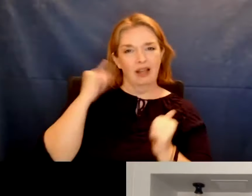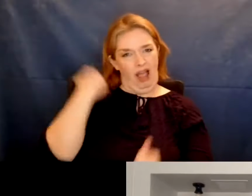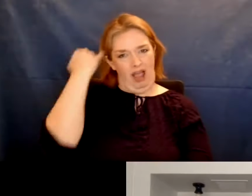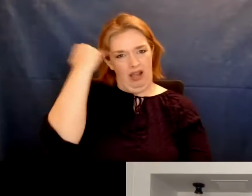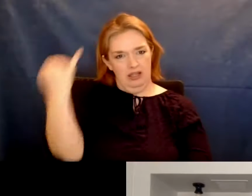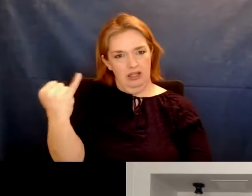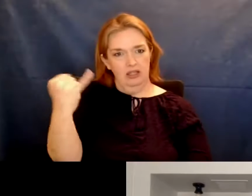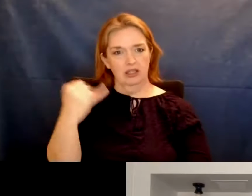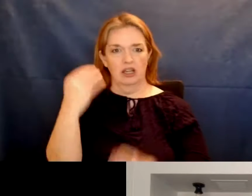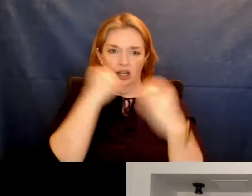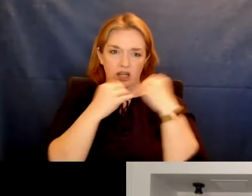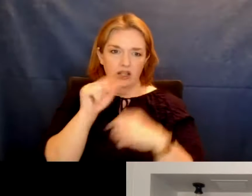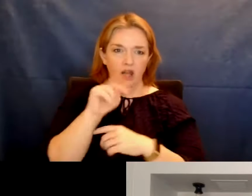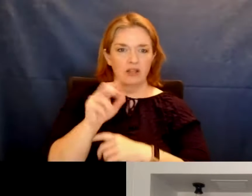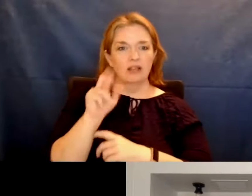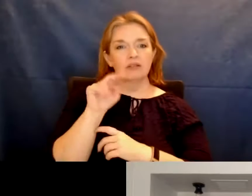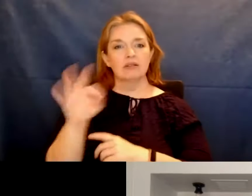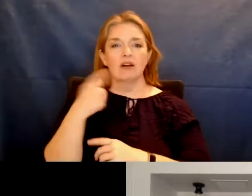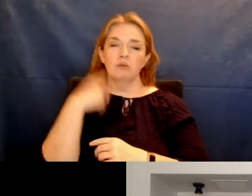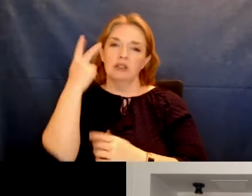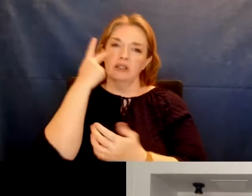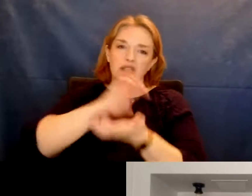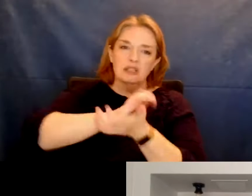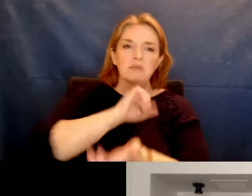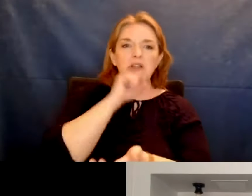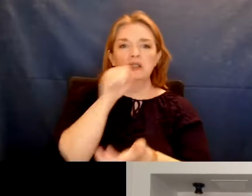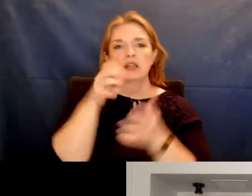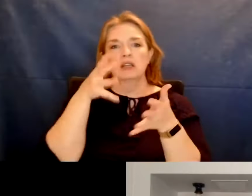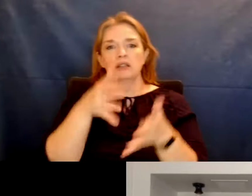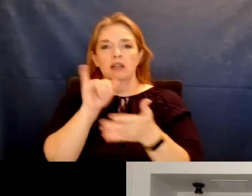snuff sit cement sense a hang blend mutt fly deal.